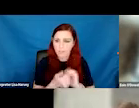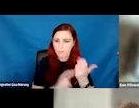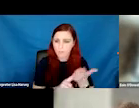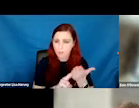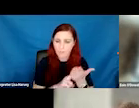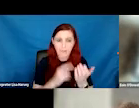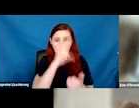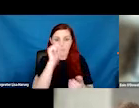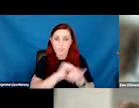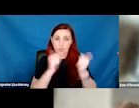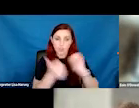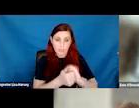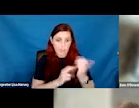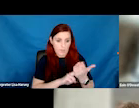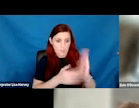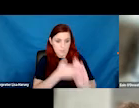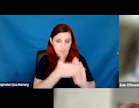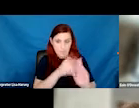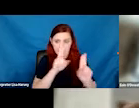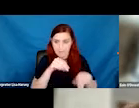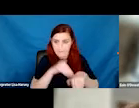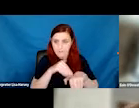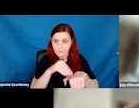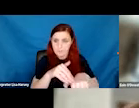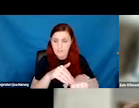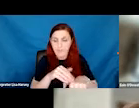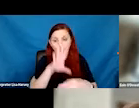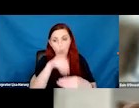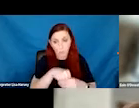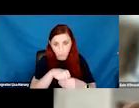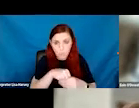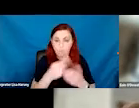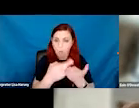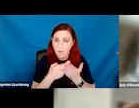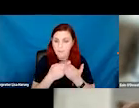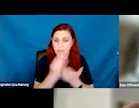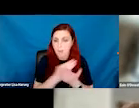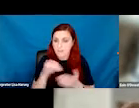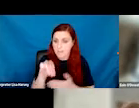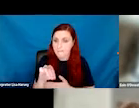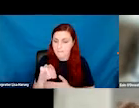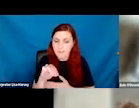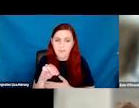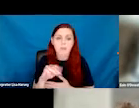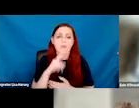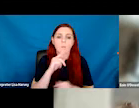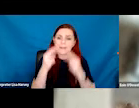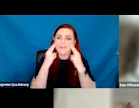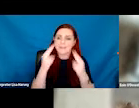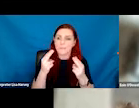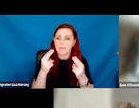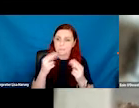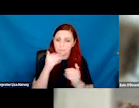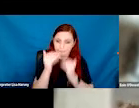to another, have to comply with our requirements, including the requirements of Part M. What it leads to is a progressive improvement in